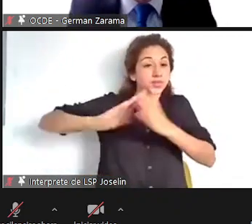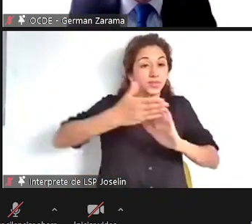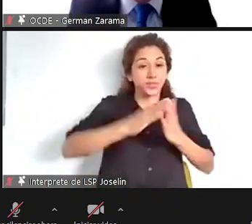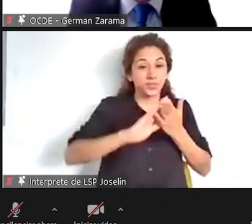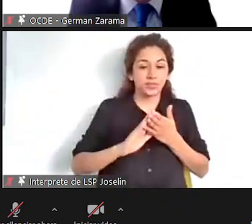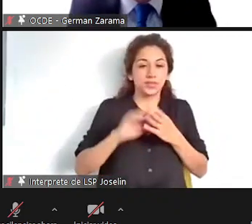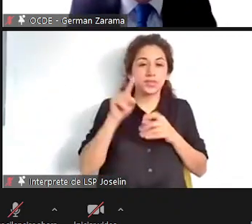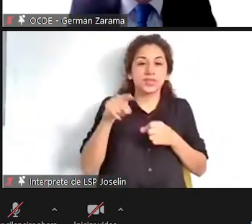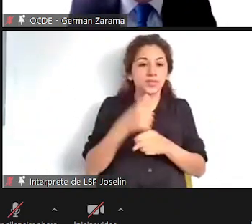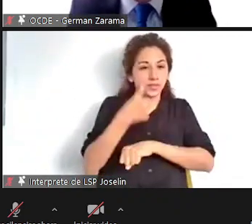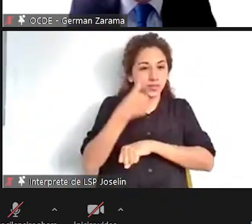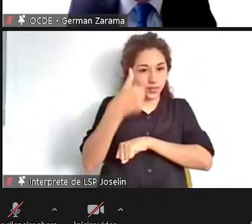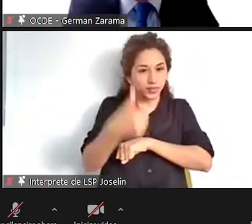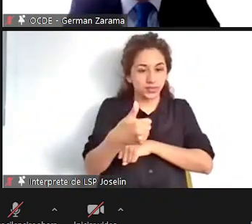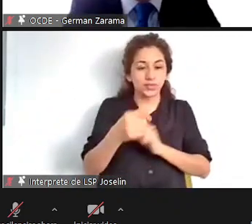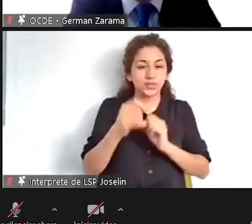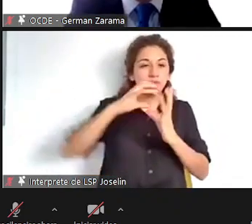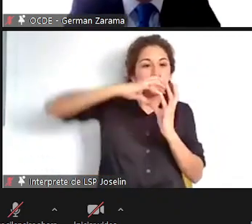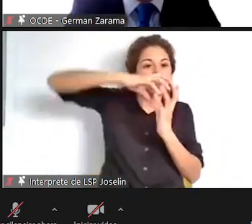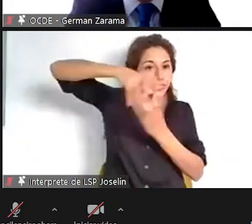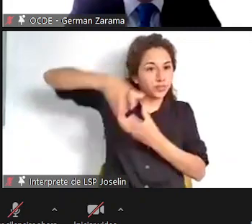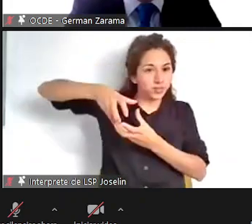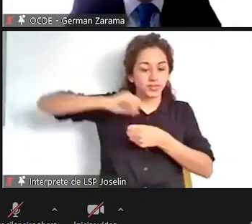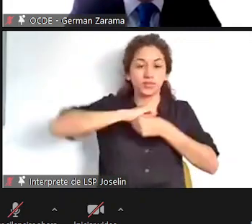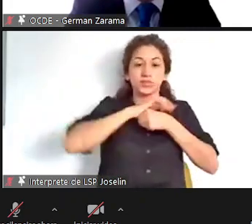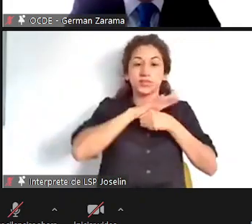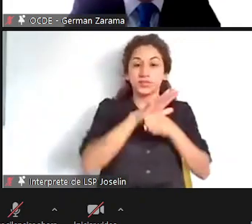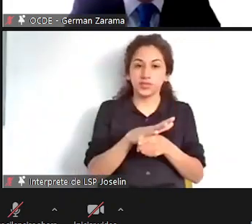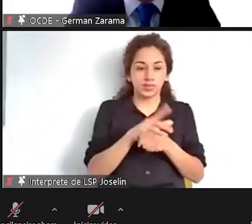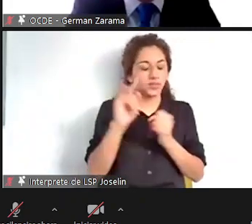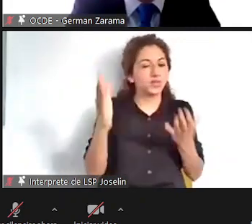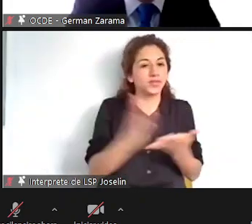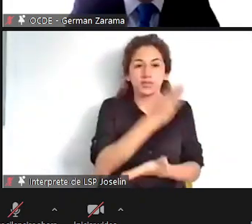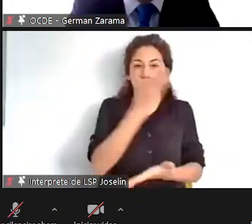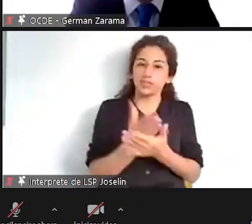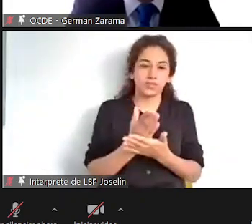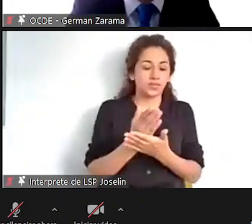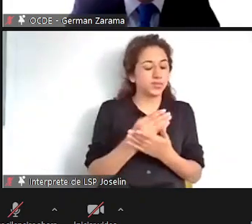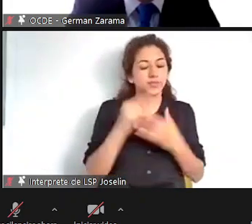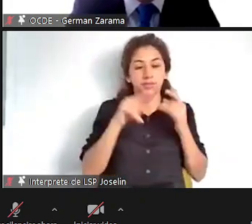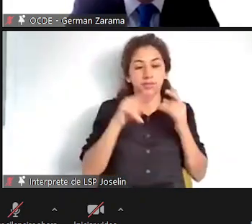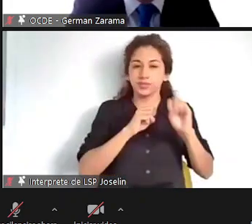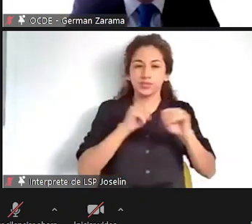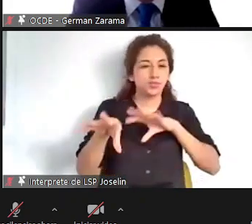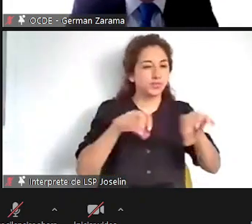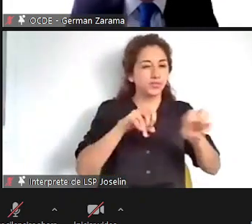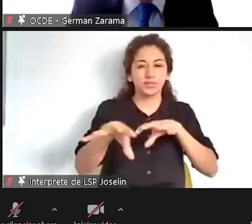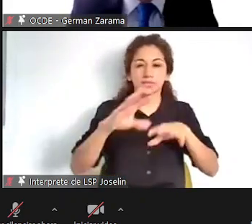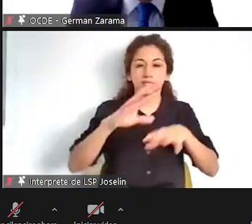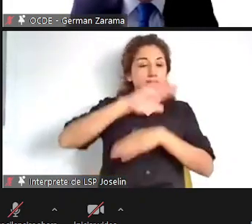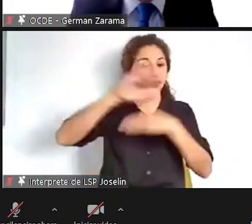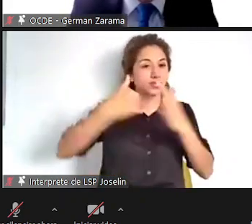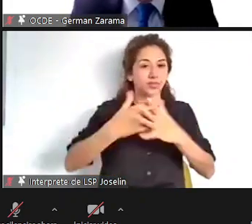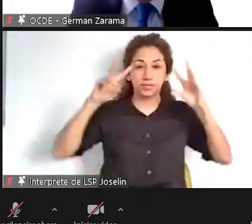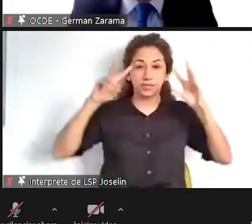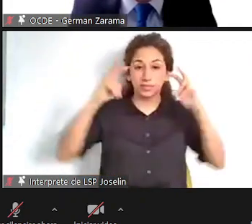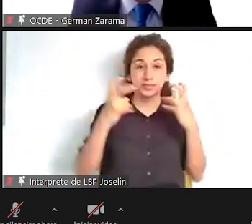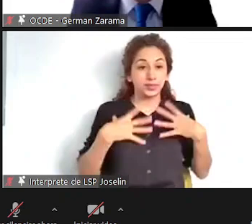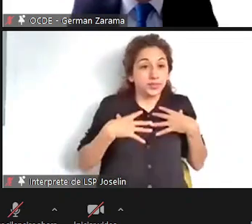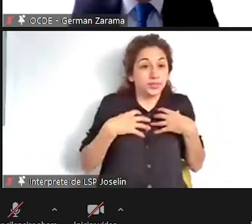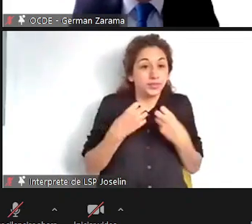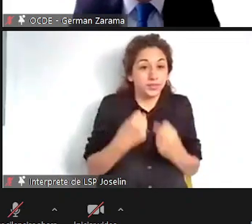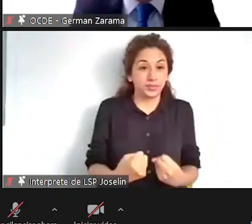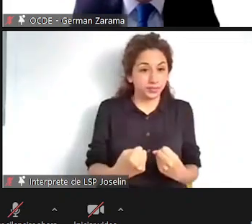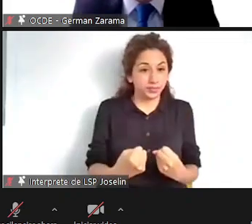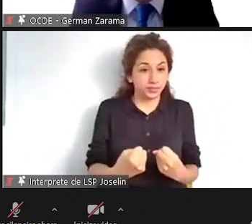originated by this global pandemic of last year that has shown a series of issues in the management